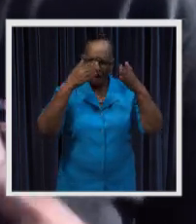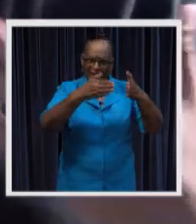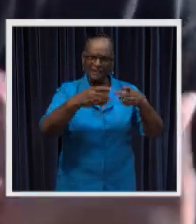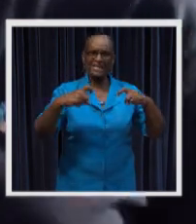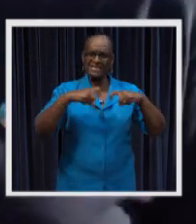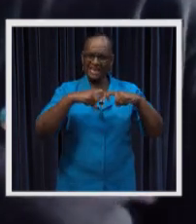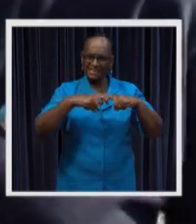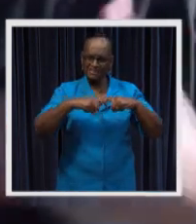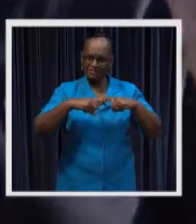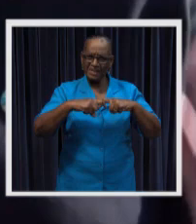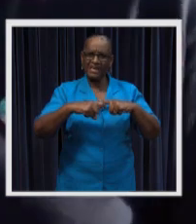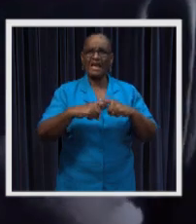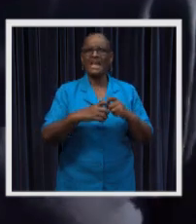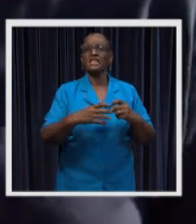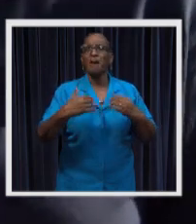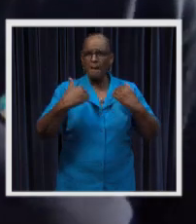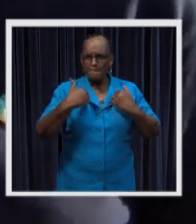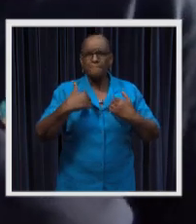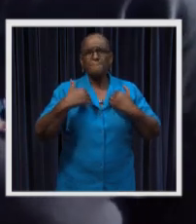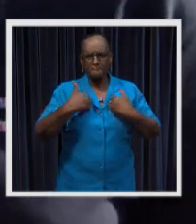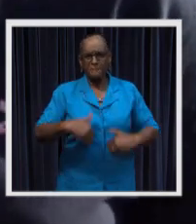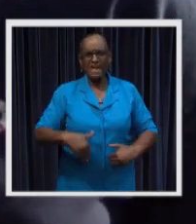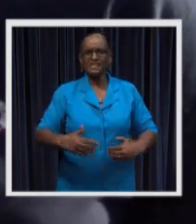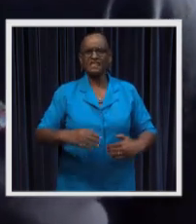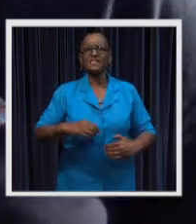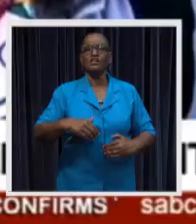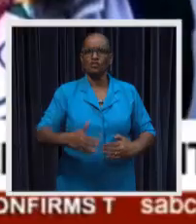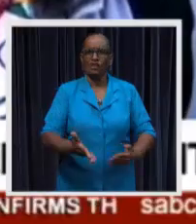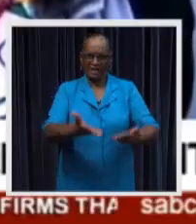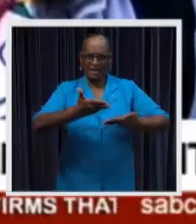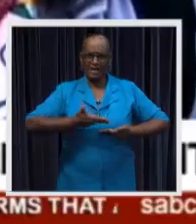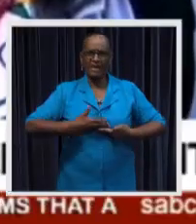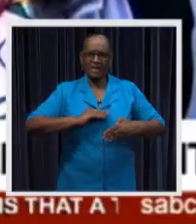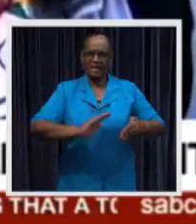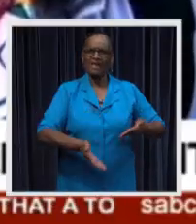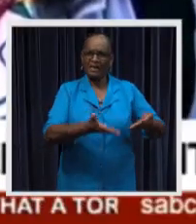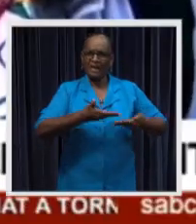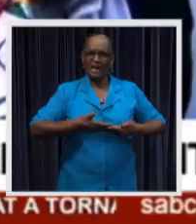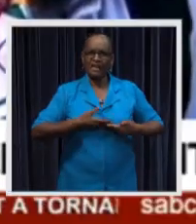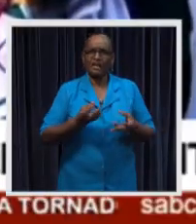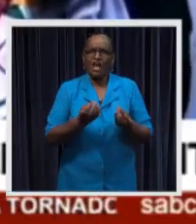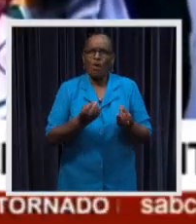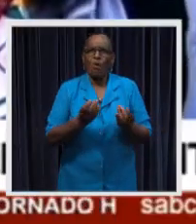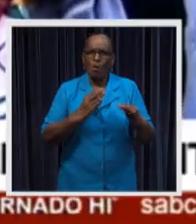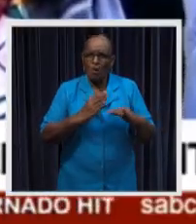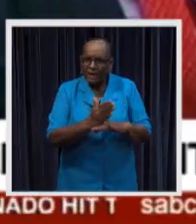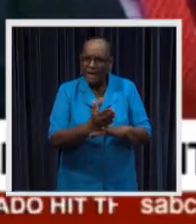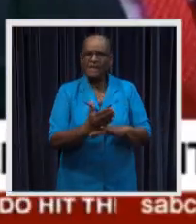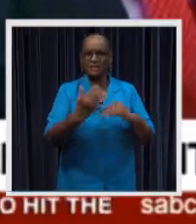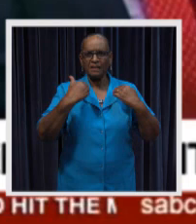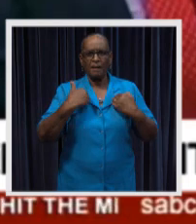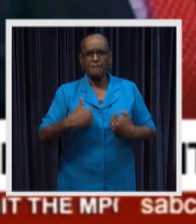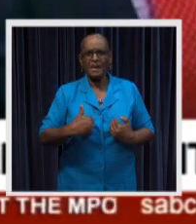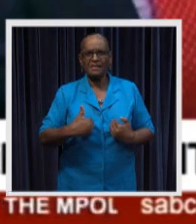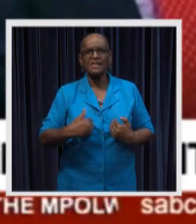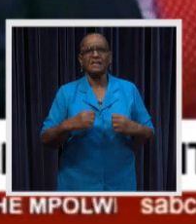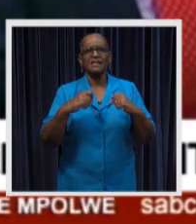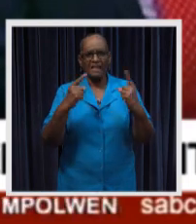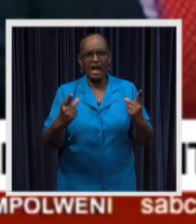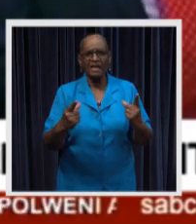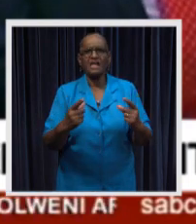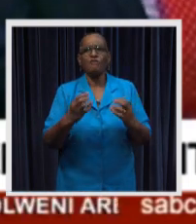to sexual and reproductive rights, SRHR, and how they can be observed in communities.